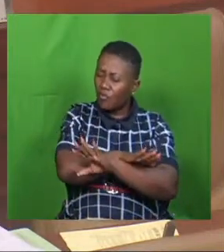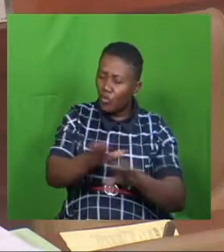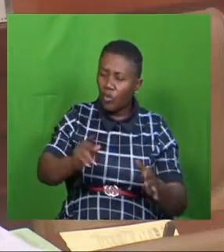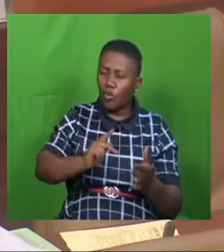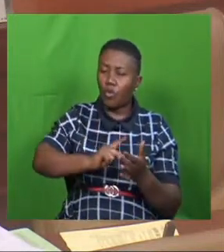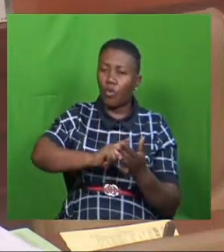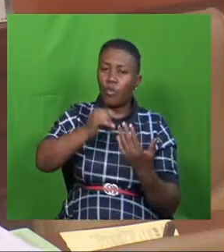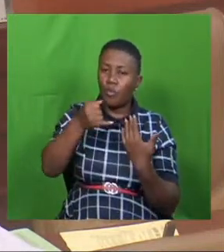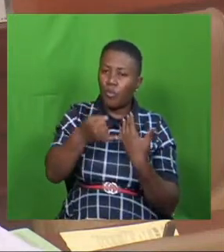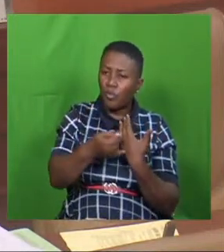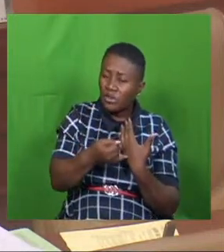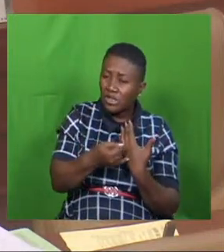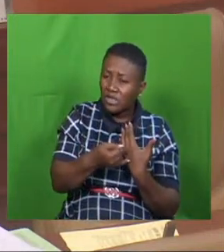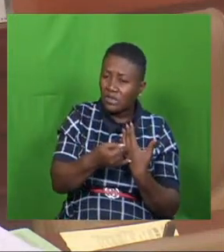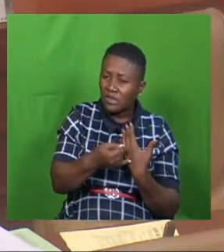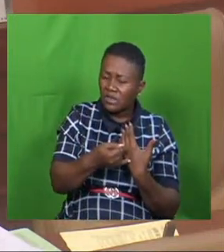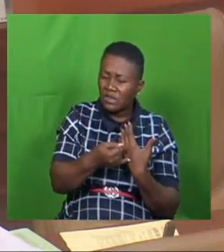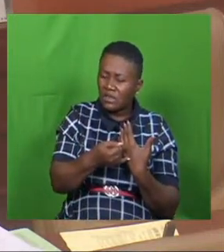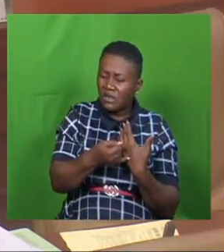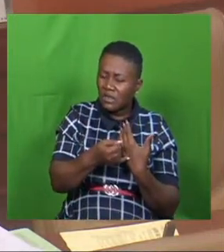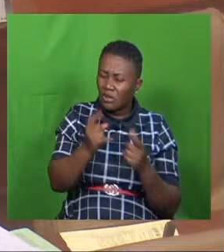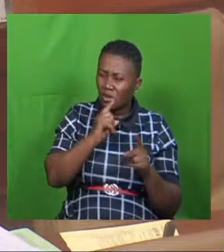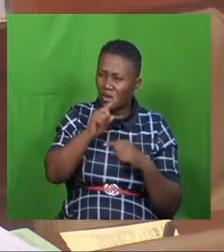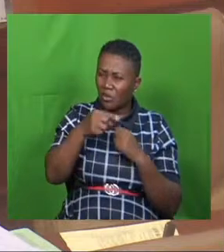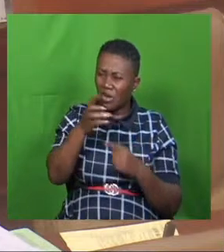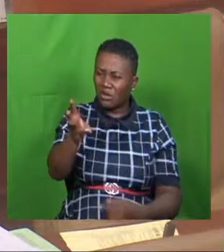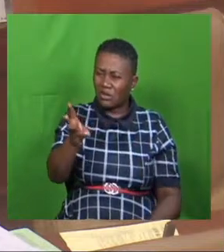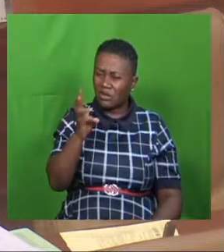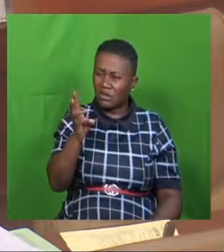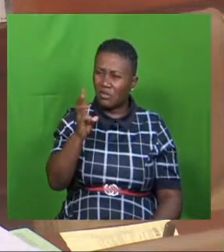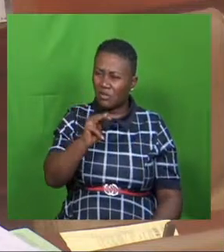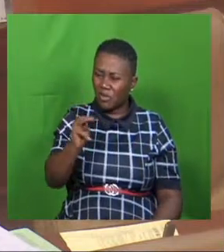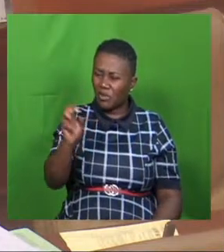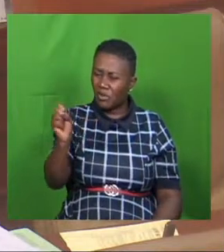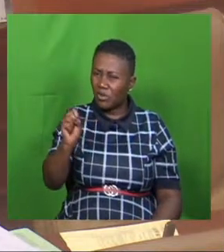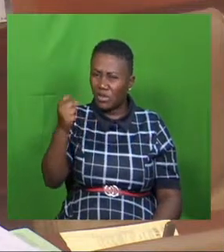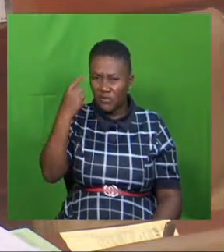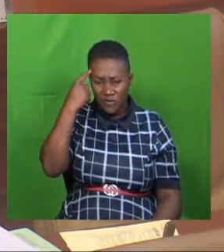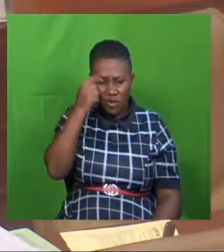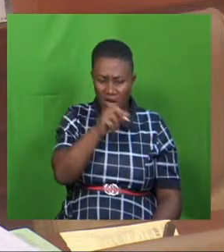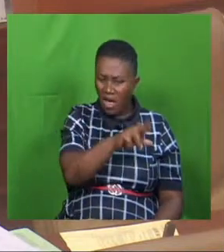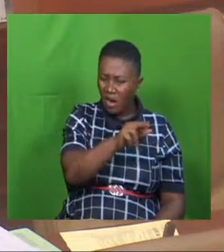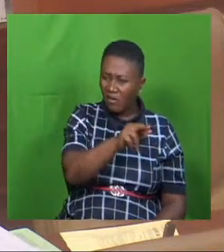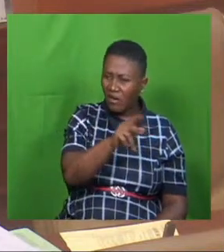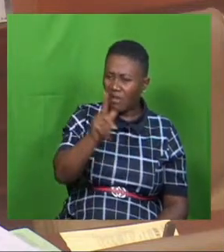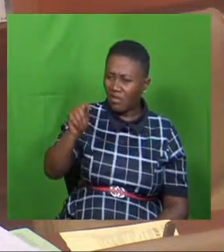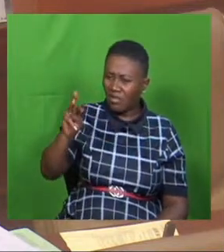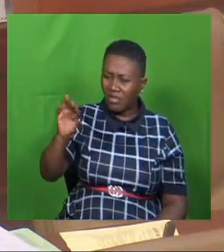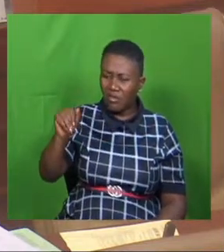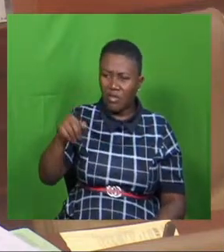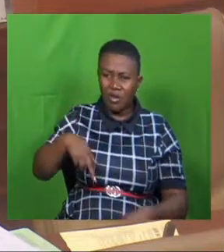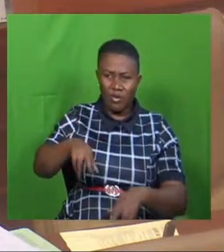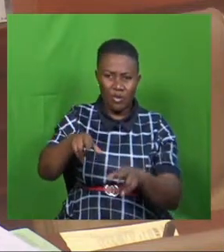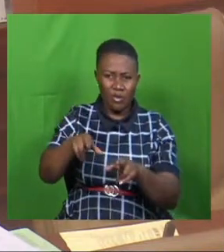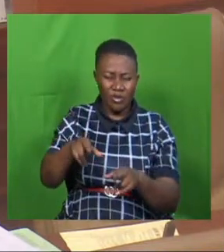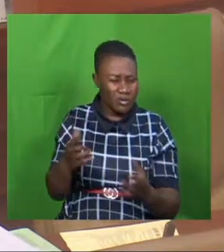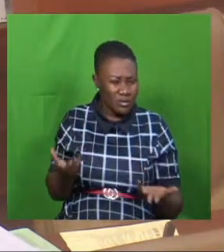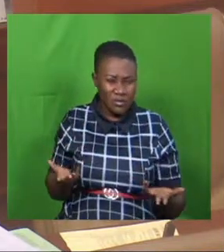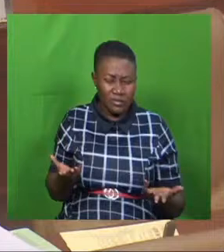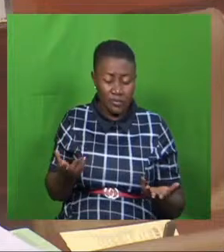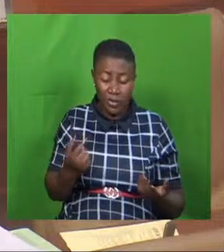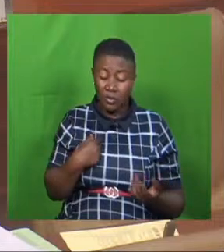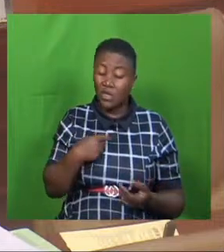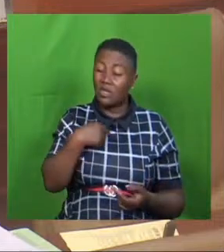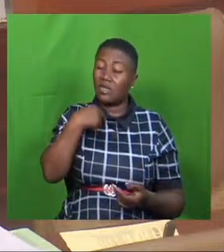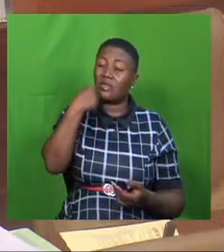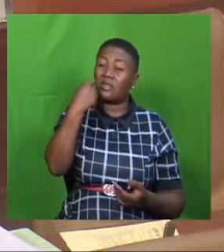of $600 million for Accra Tamamoto Way. Mr. Speaker, I have said time and again